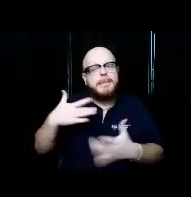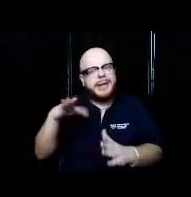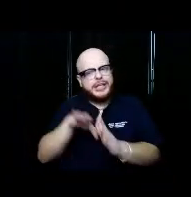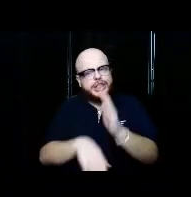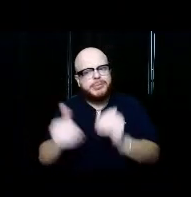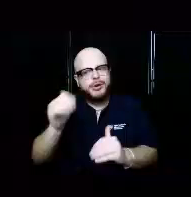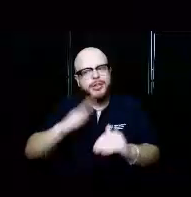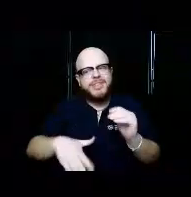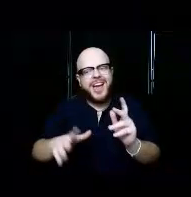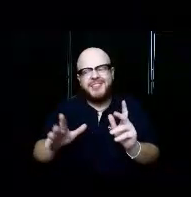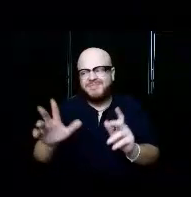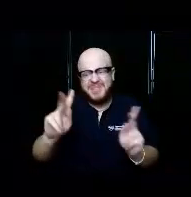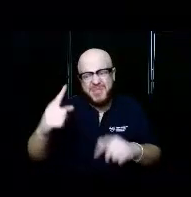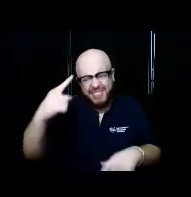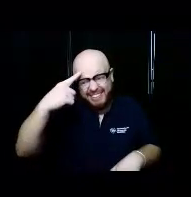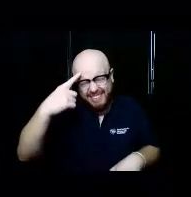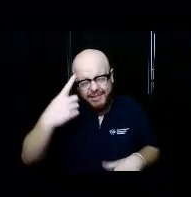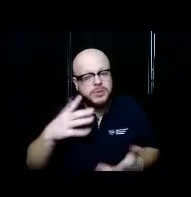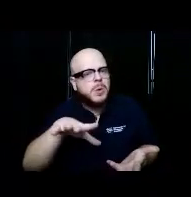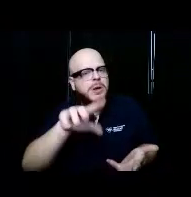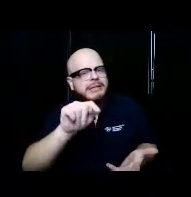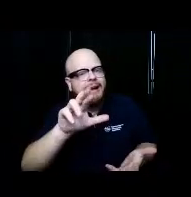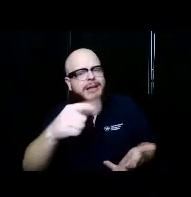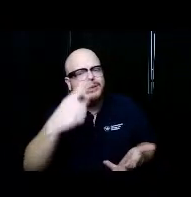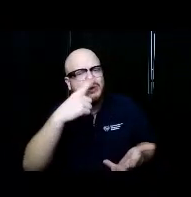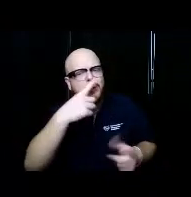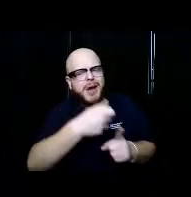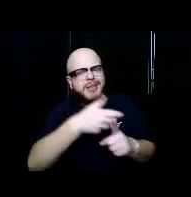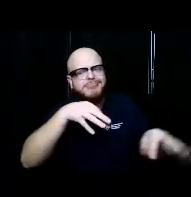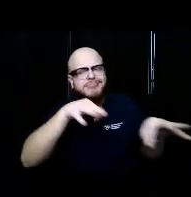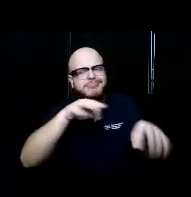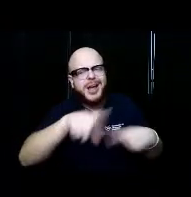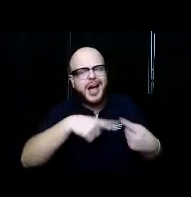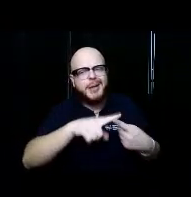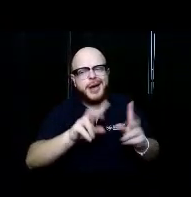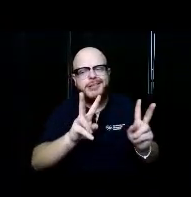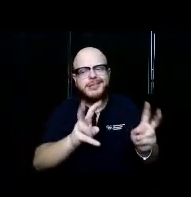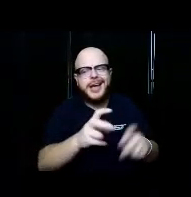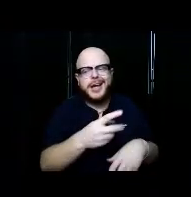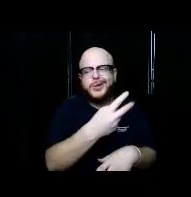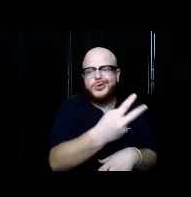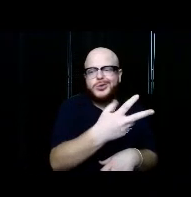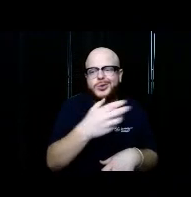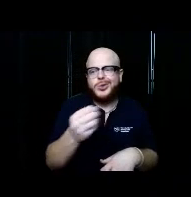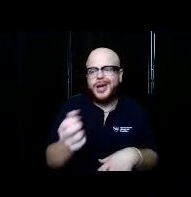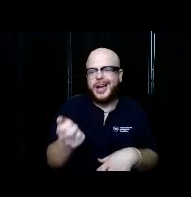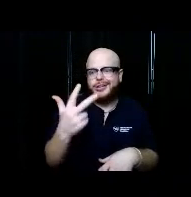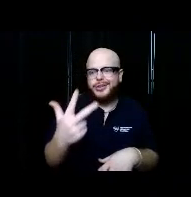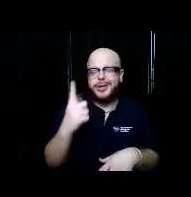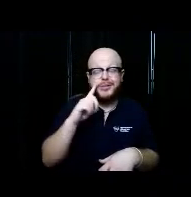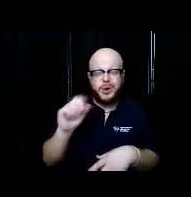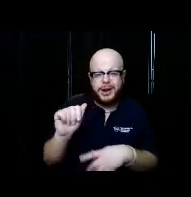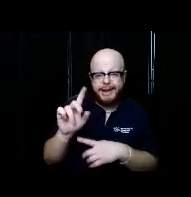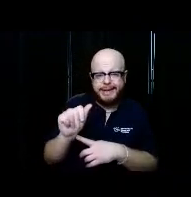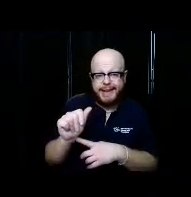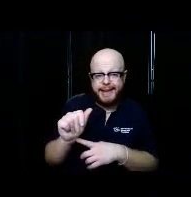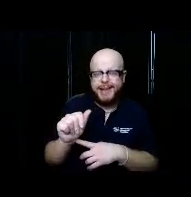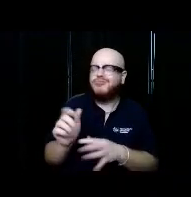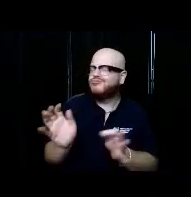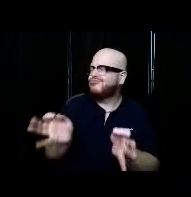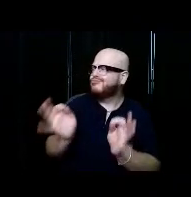Tanya, can you talk to us about Title II and Title III of the ADA? Absolutely. Title II of the